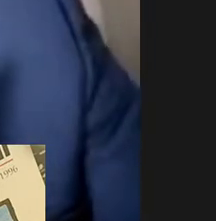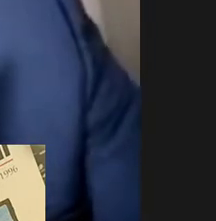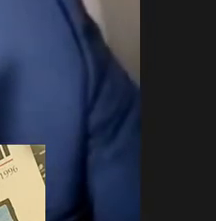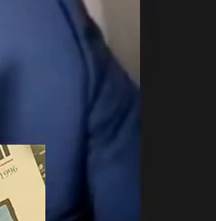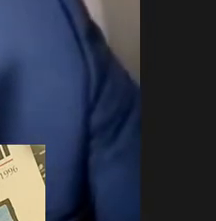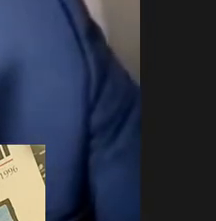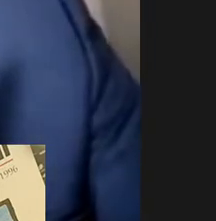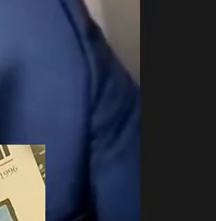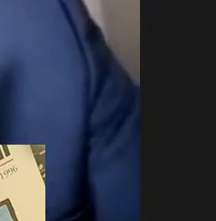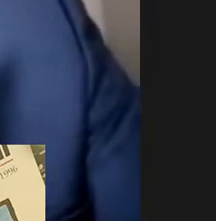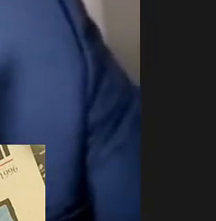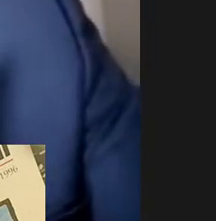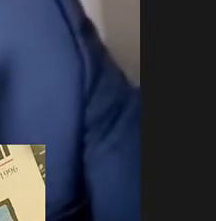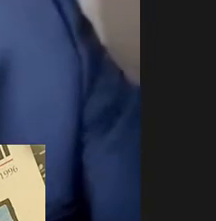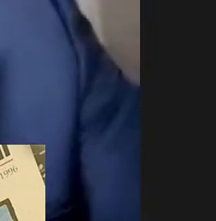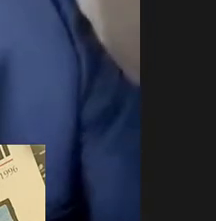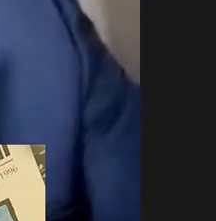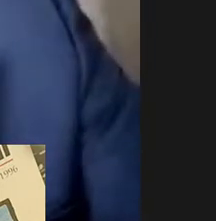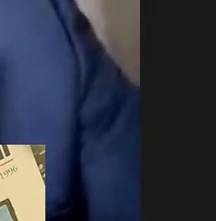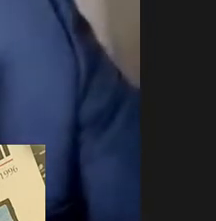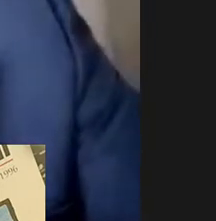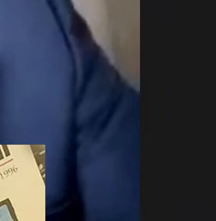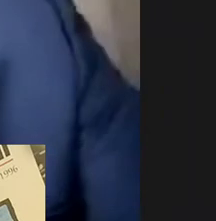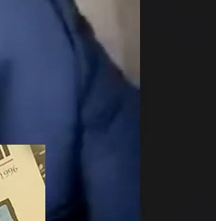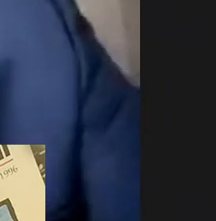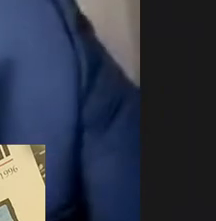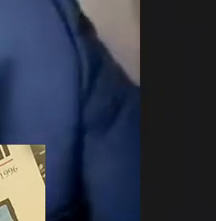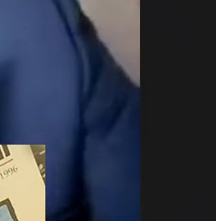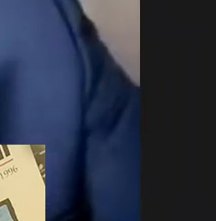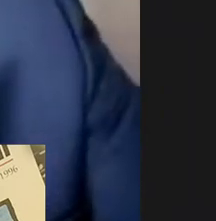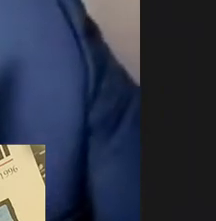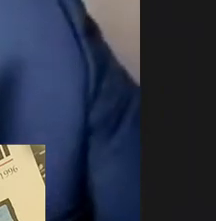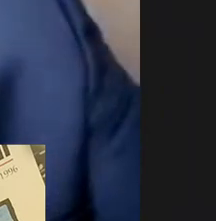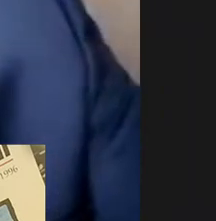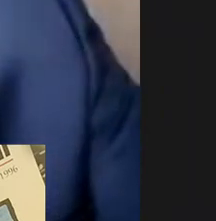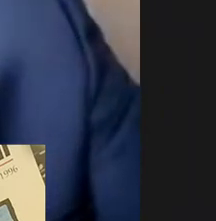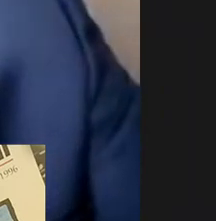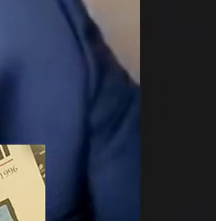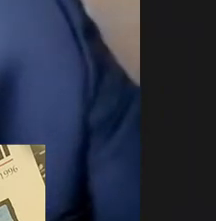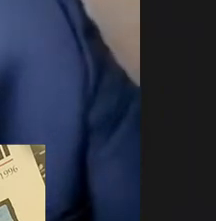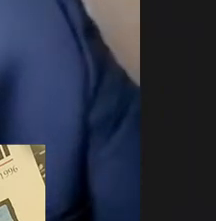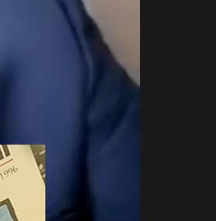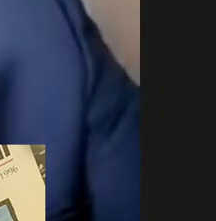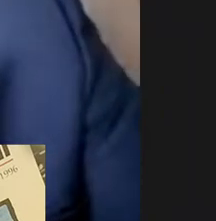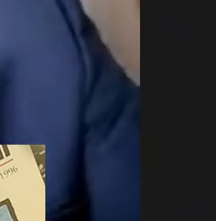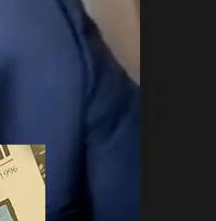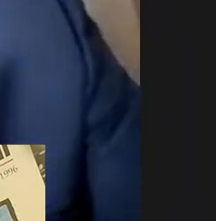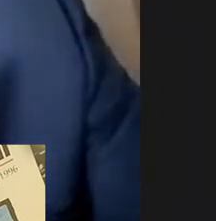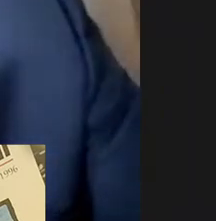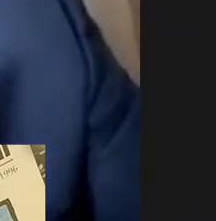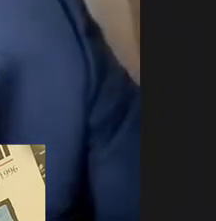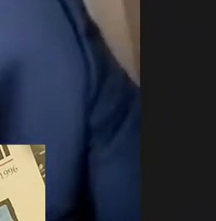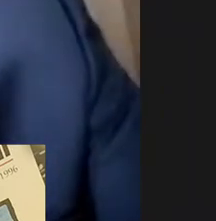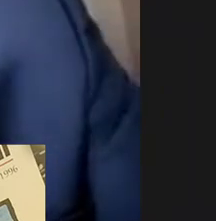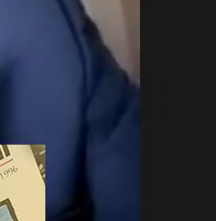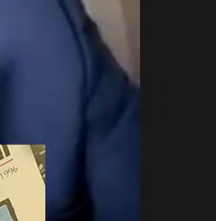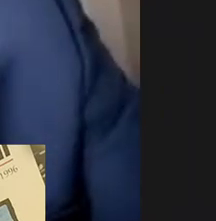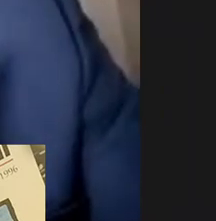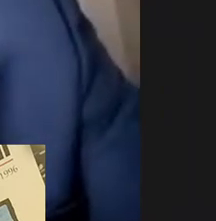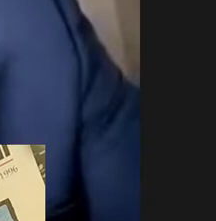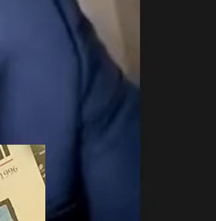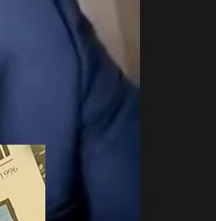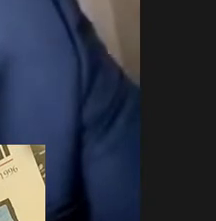themselves are corrupt the ncloud is failed to combat man laundering which they are deeply involved in